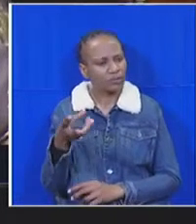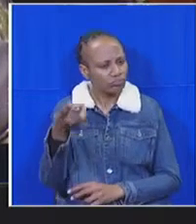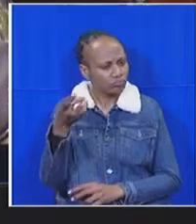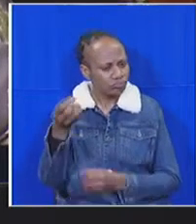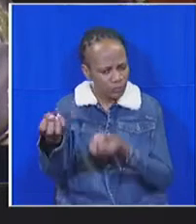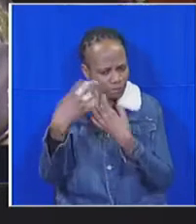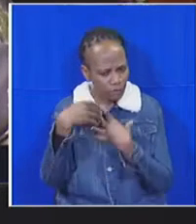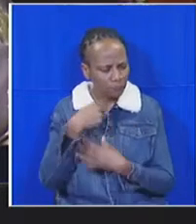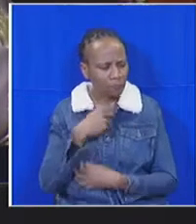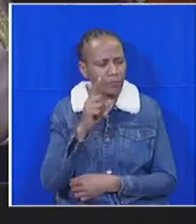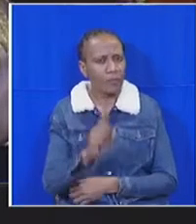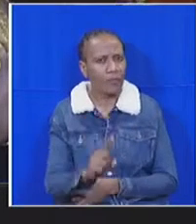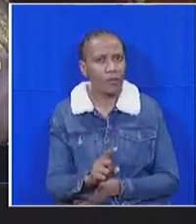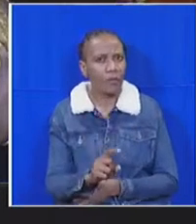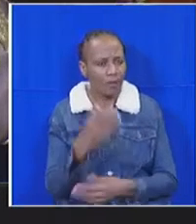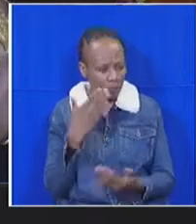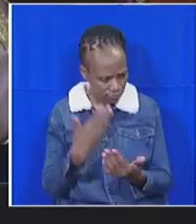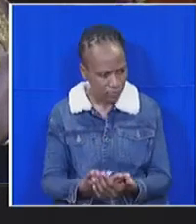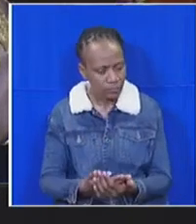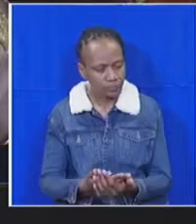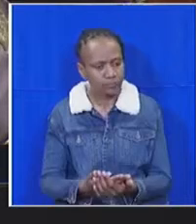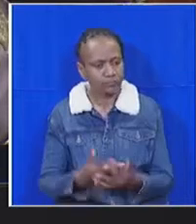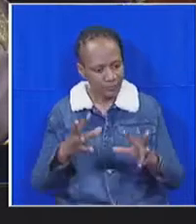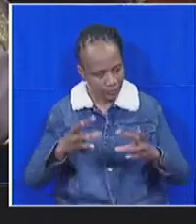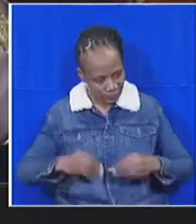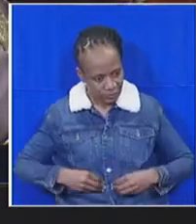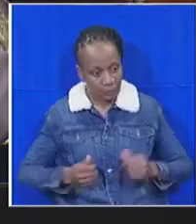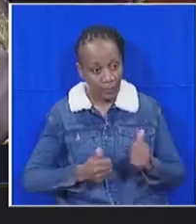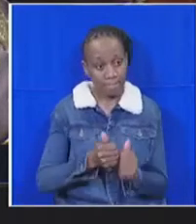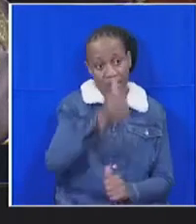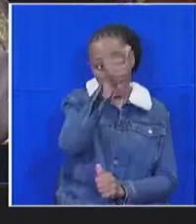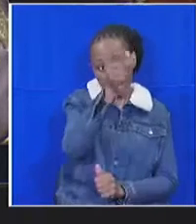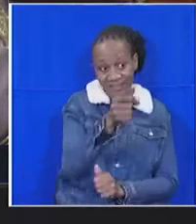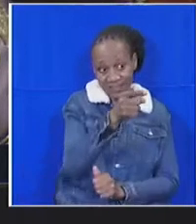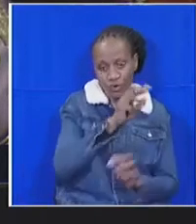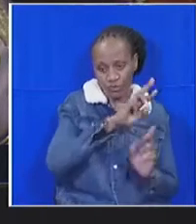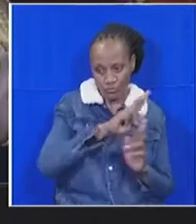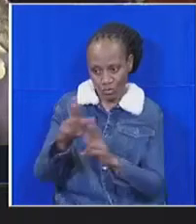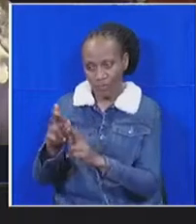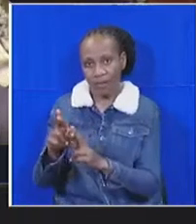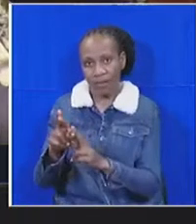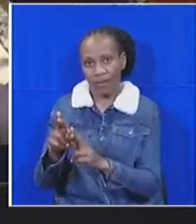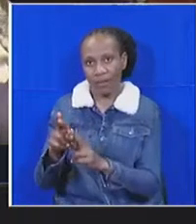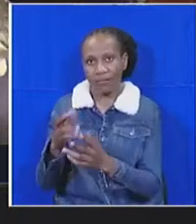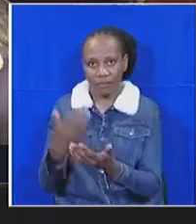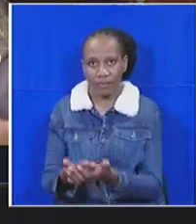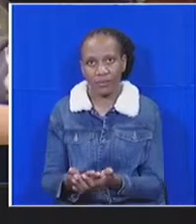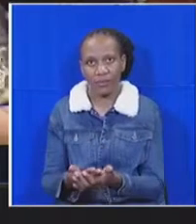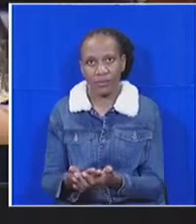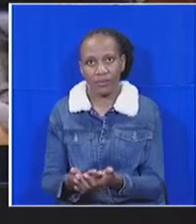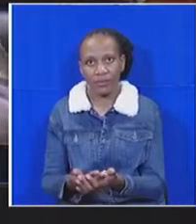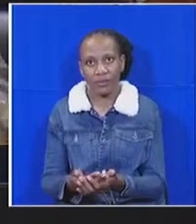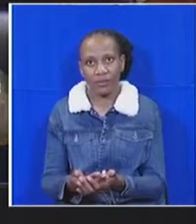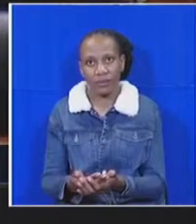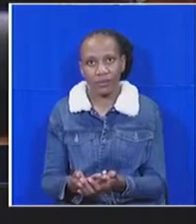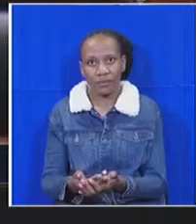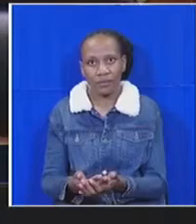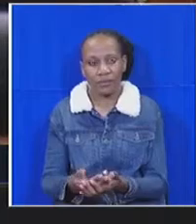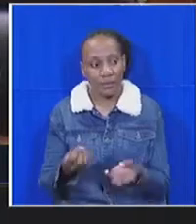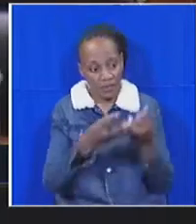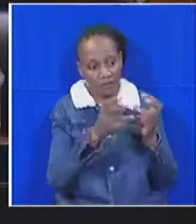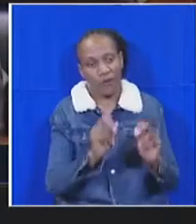got, I can allow the Chief Whip to respond to this. Let me just allow it without having